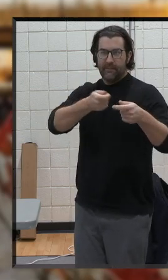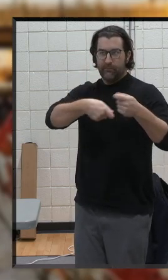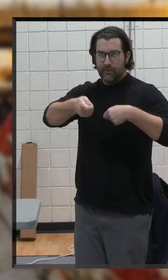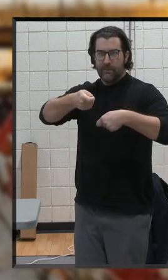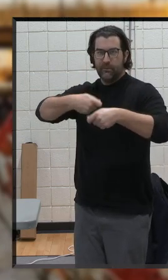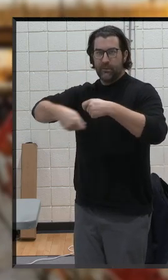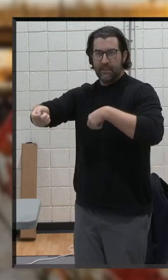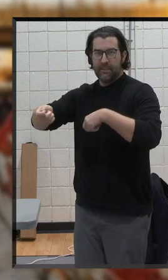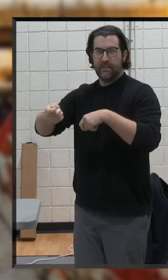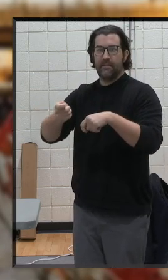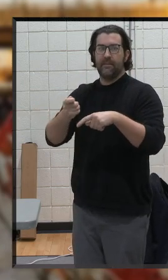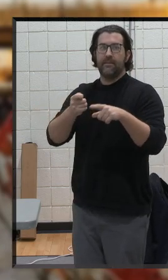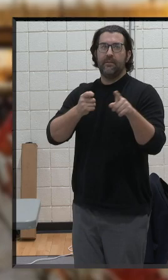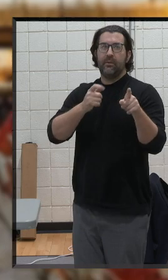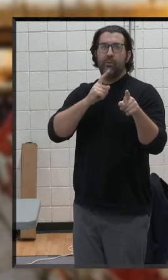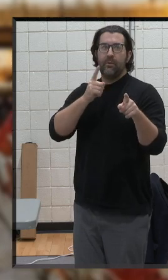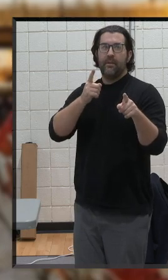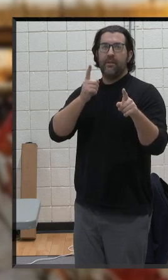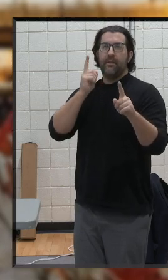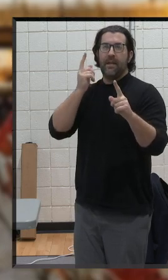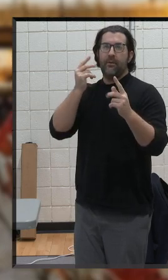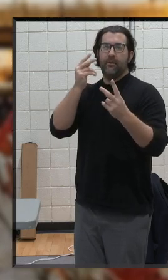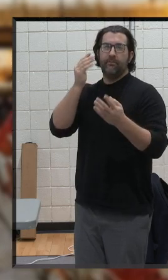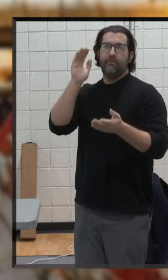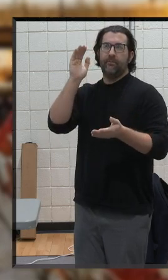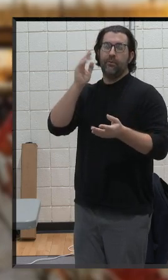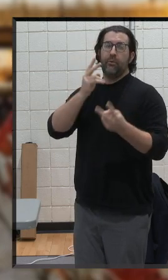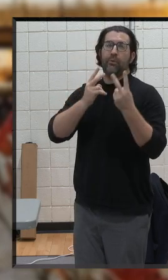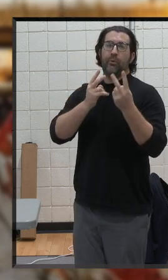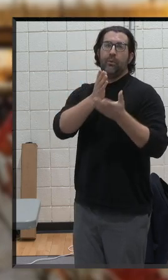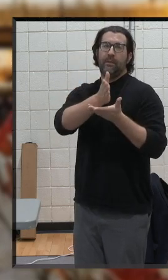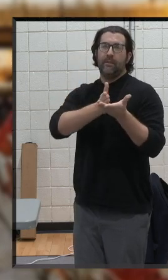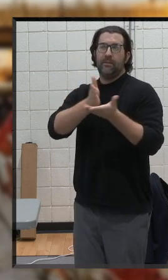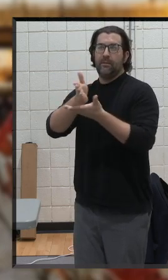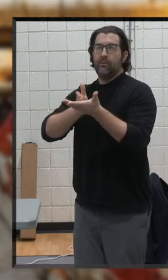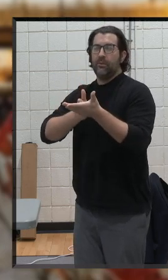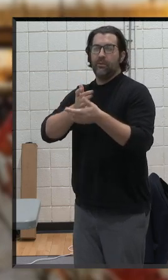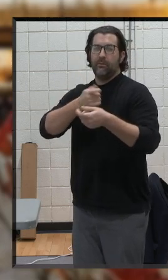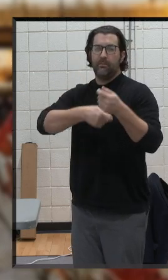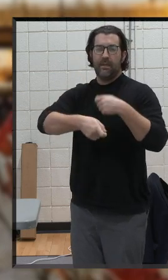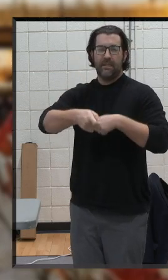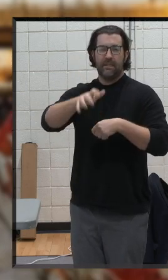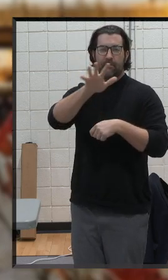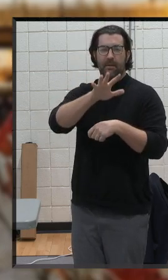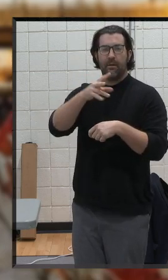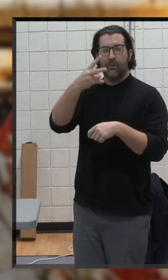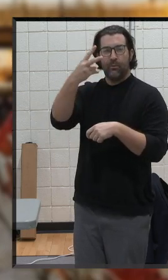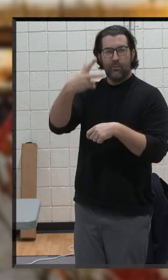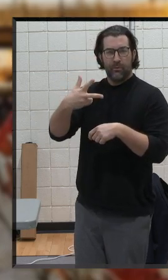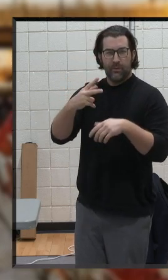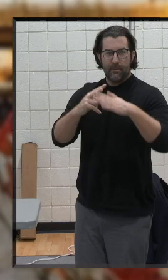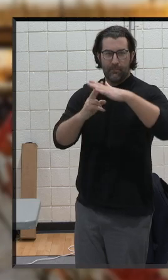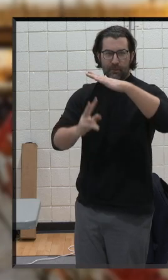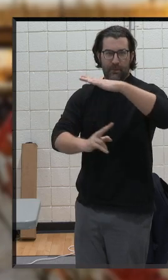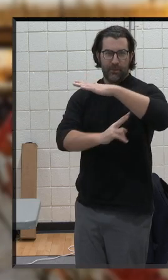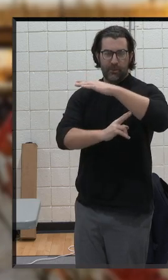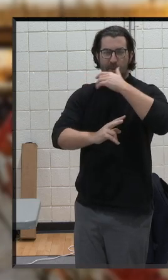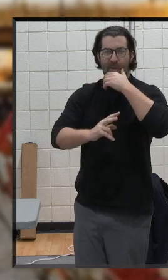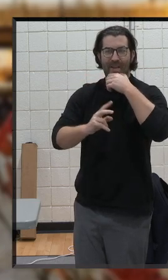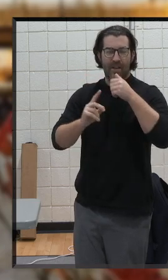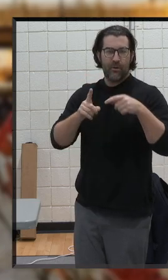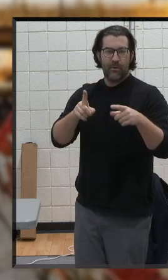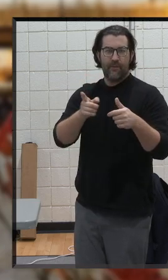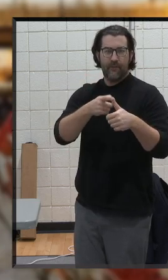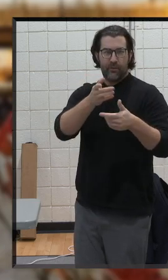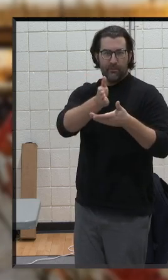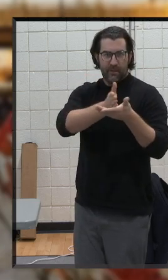done. And so we have it down to 2 construction stages. We're going to replace about 2/3 of the bridge in the first phase. You can